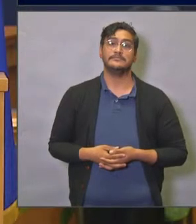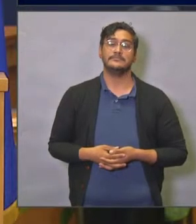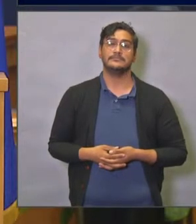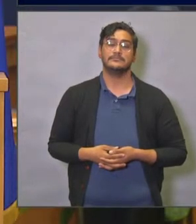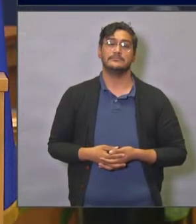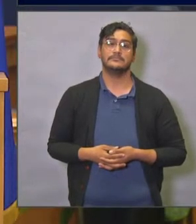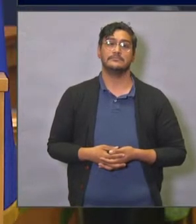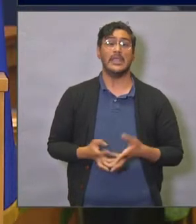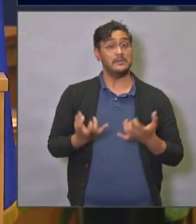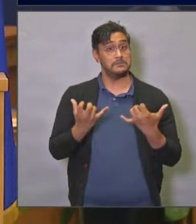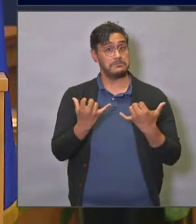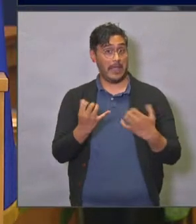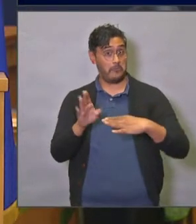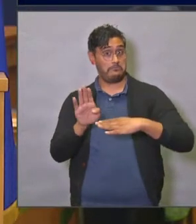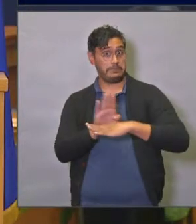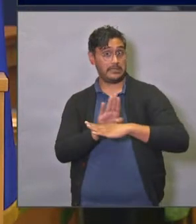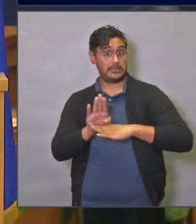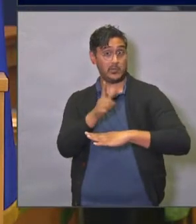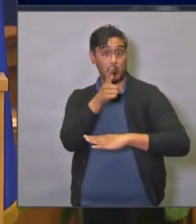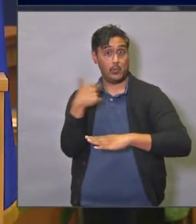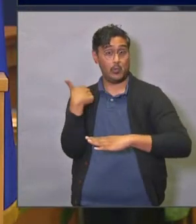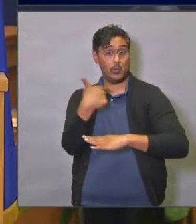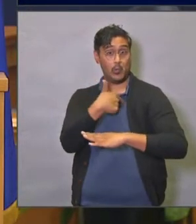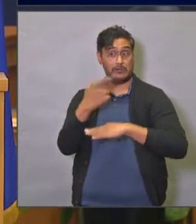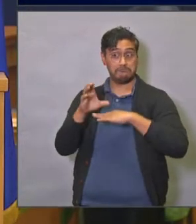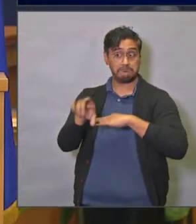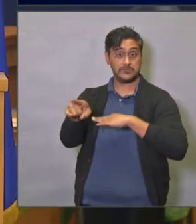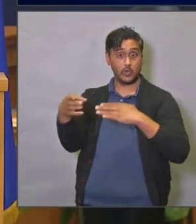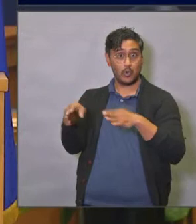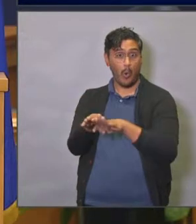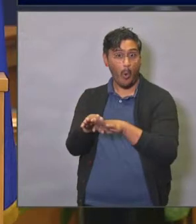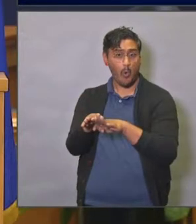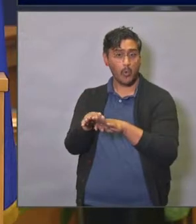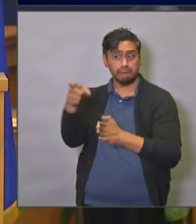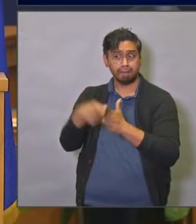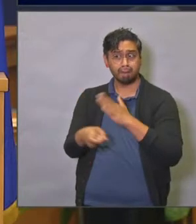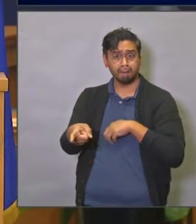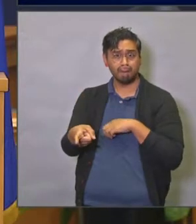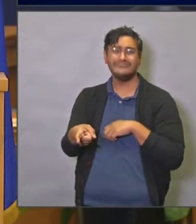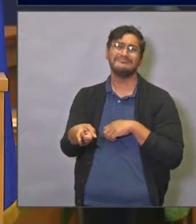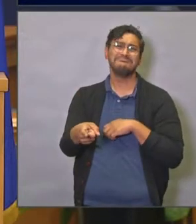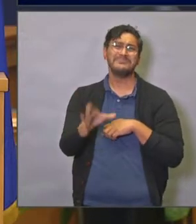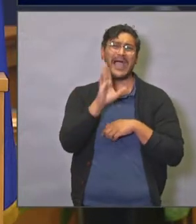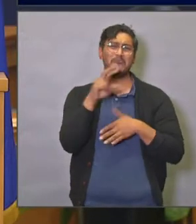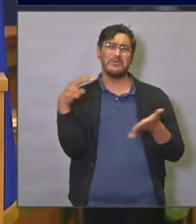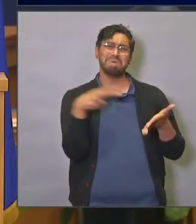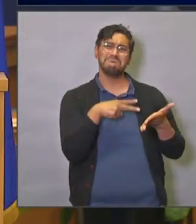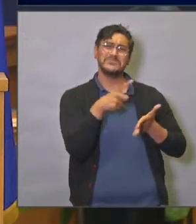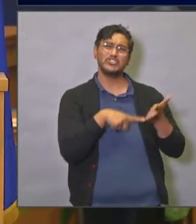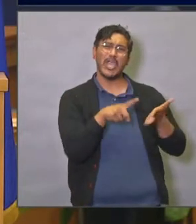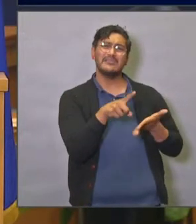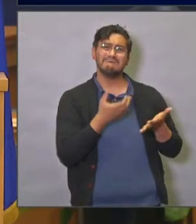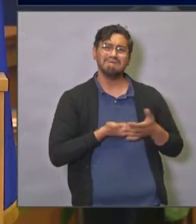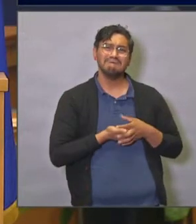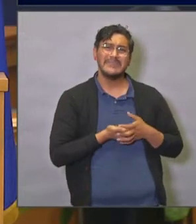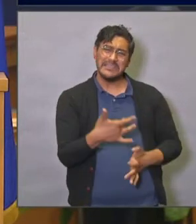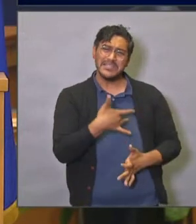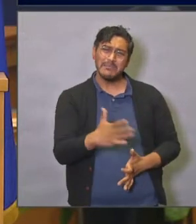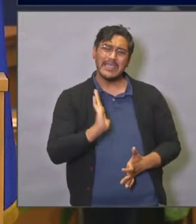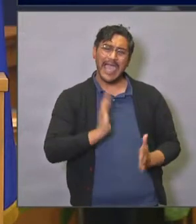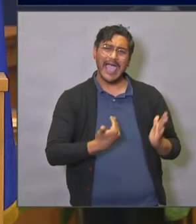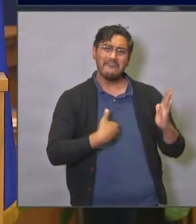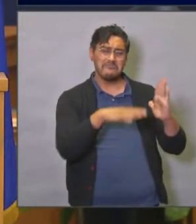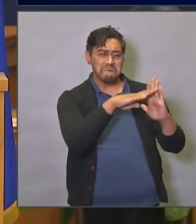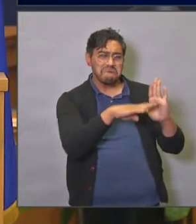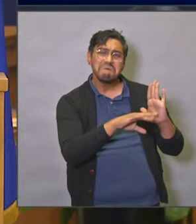or that we've issued citations to, I'll have to go back and check. I mean, we list all of the businesses where we have outbreaks,